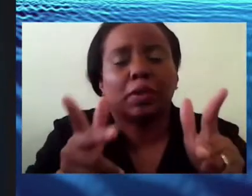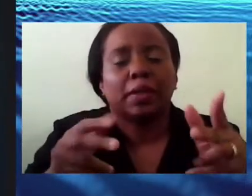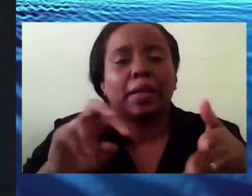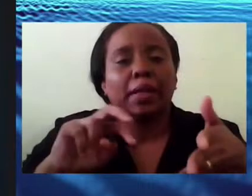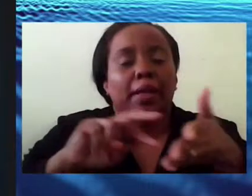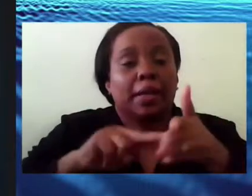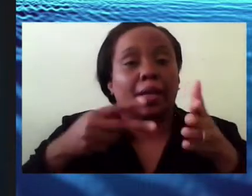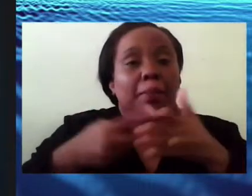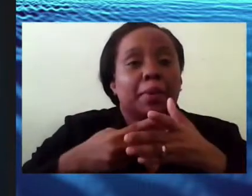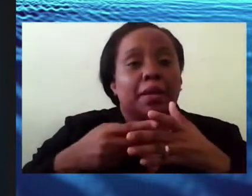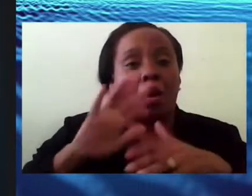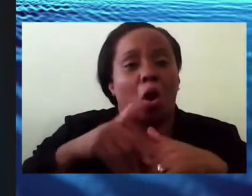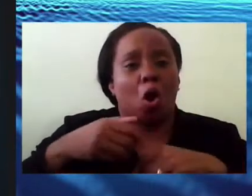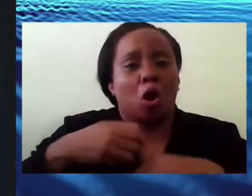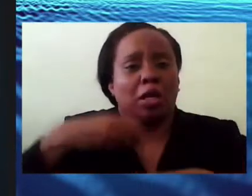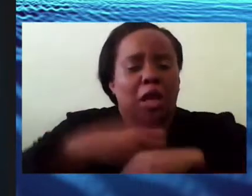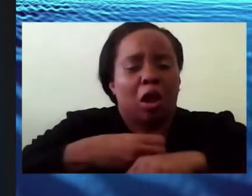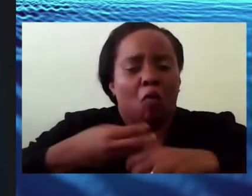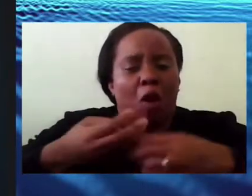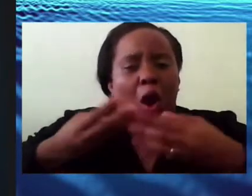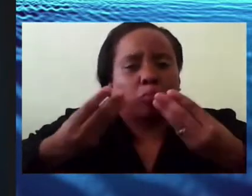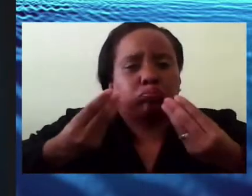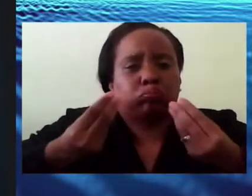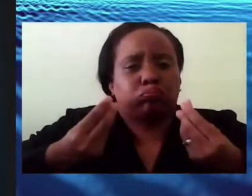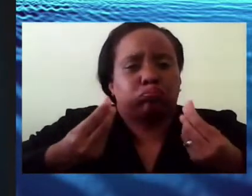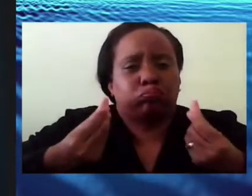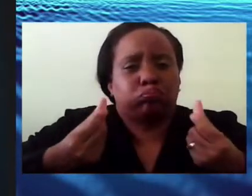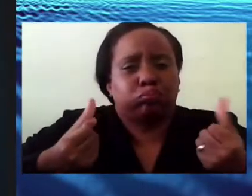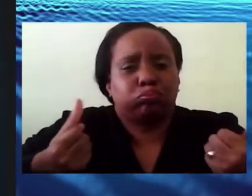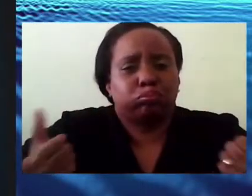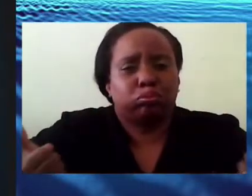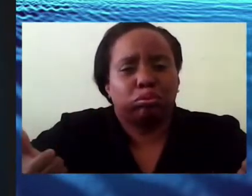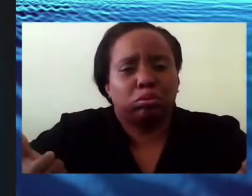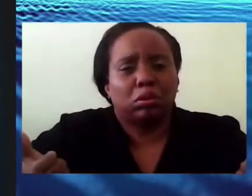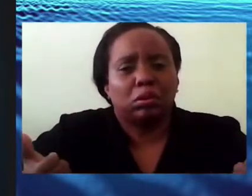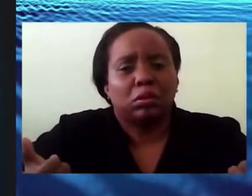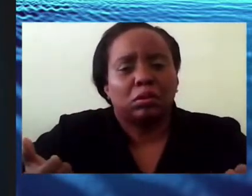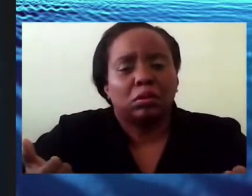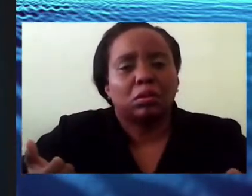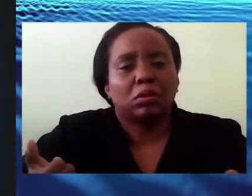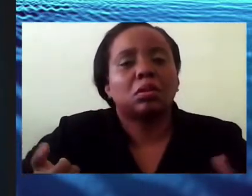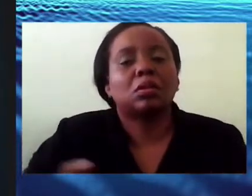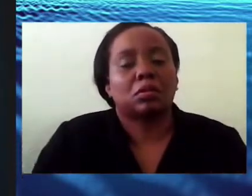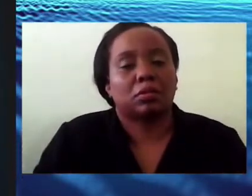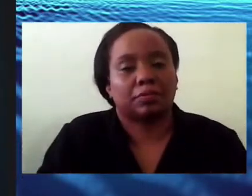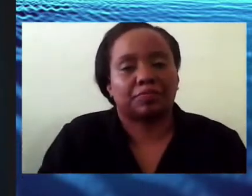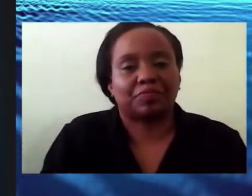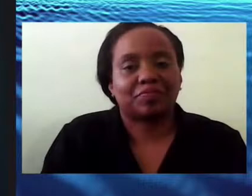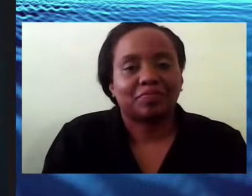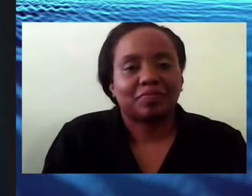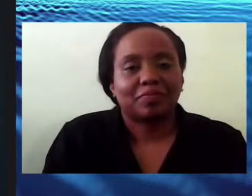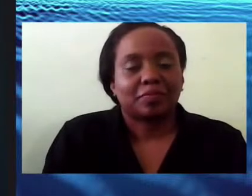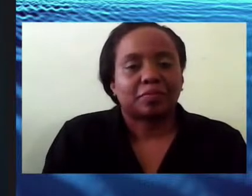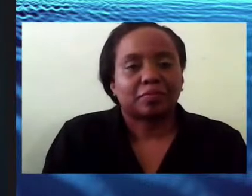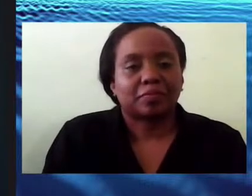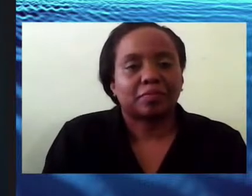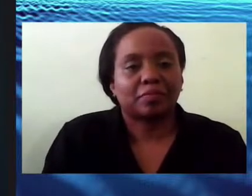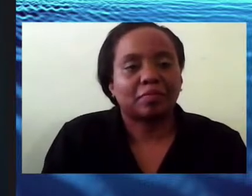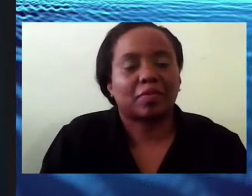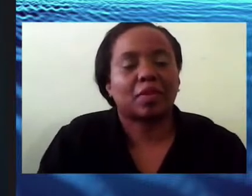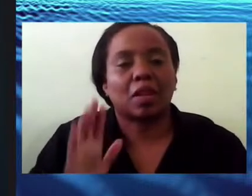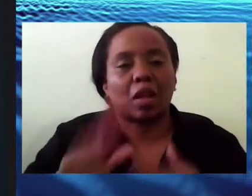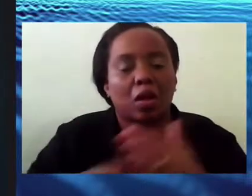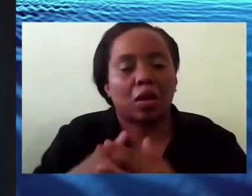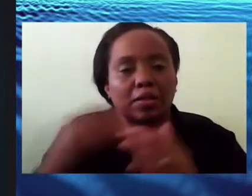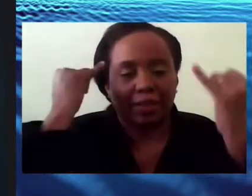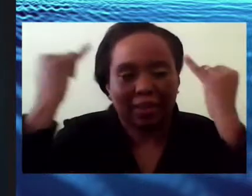air as dust. So all of the contending options were considered. And the